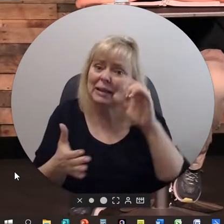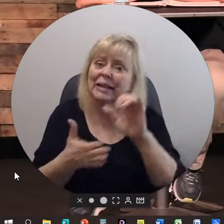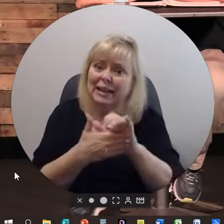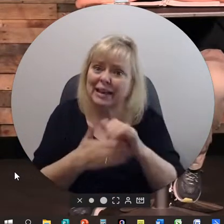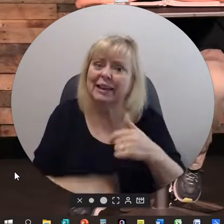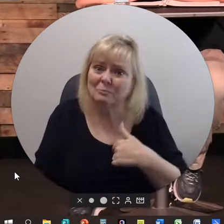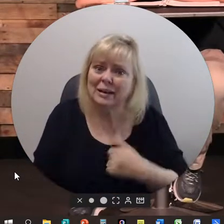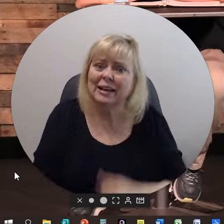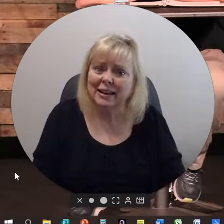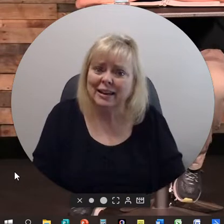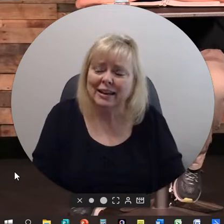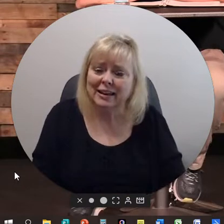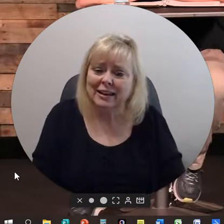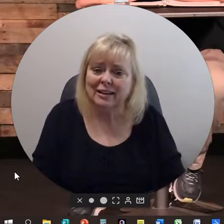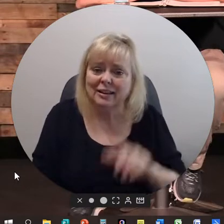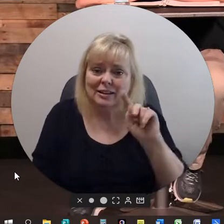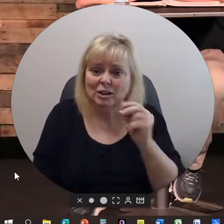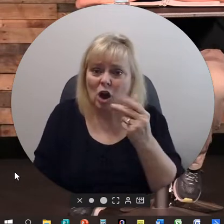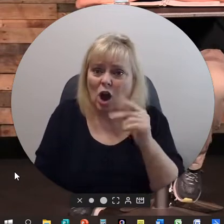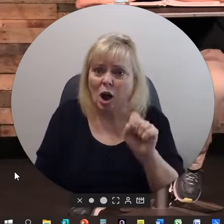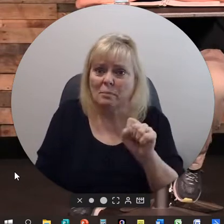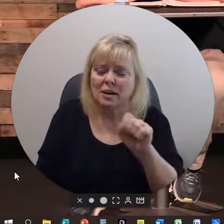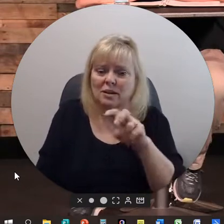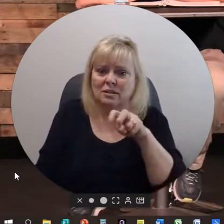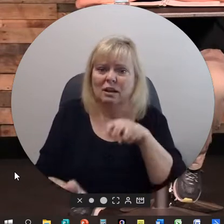Thomas said to him, "My Lord and my God."